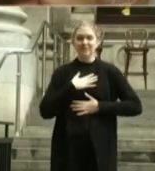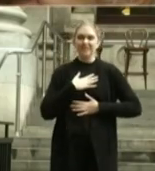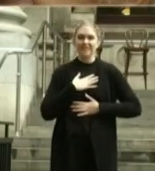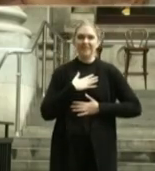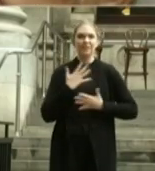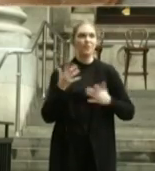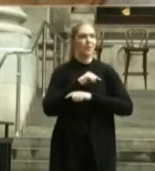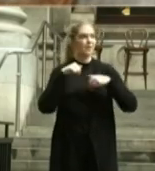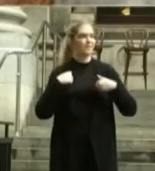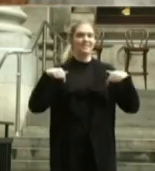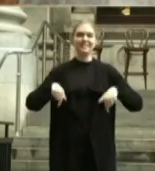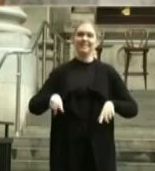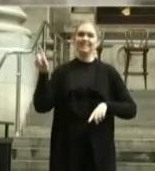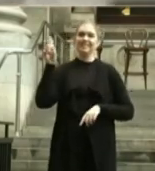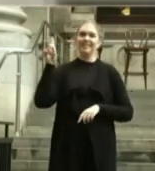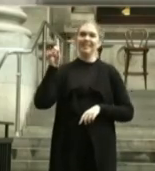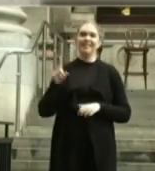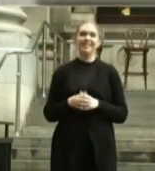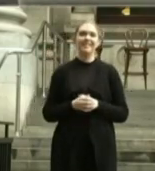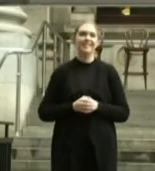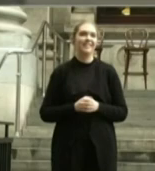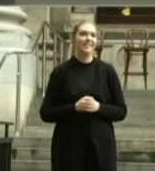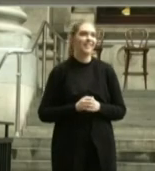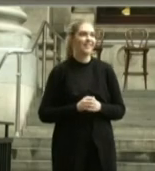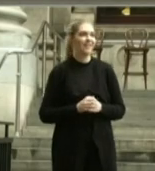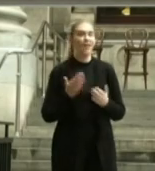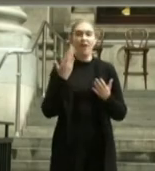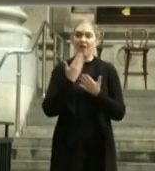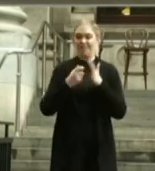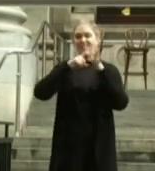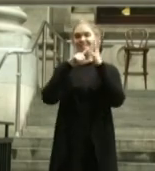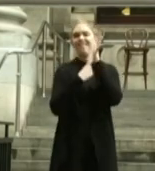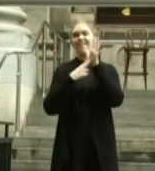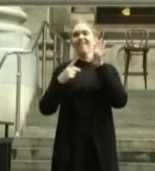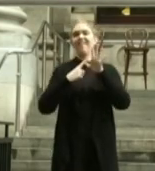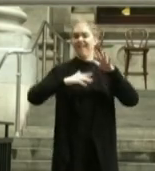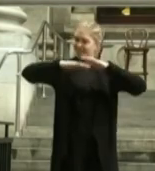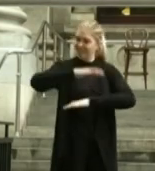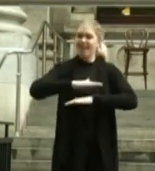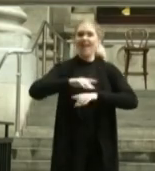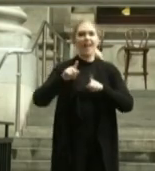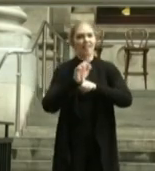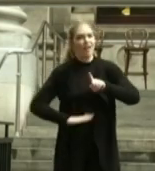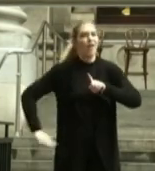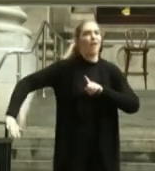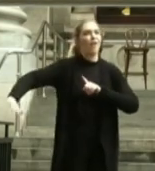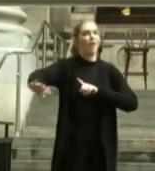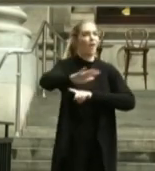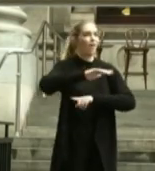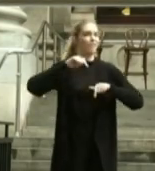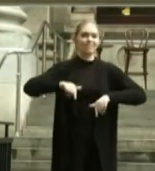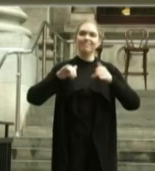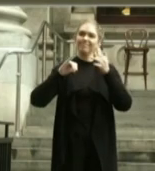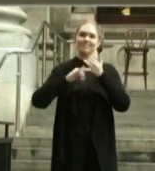Where we are today, thanks, honey. On Kaurna land, like the whole of this state, like the whole of this